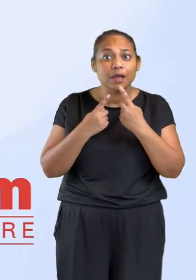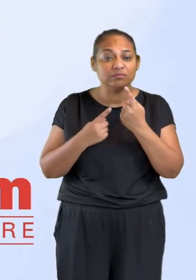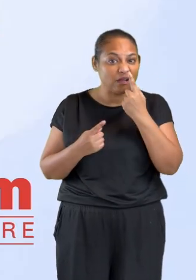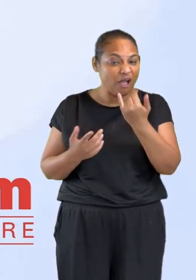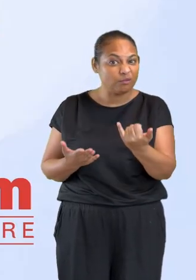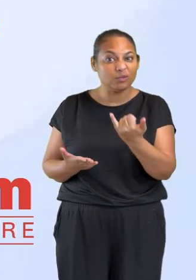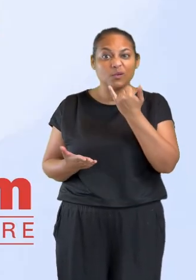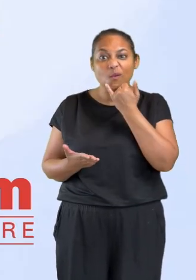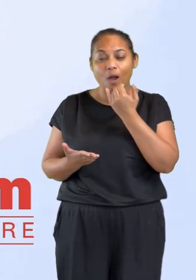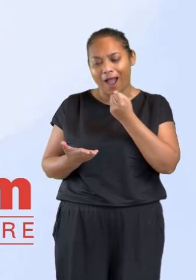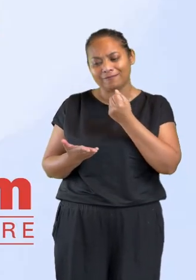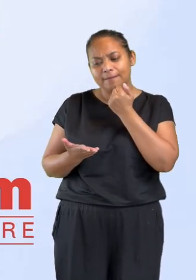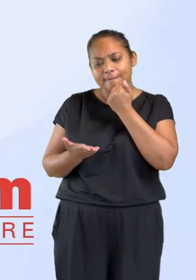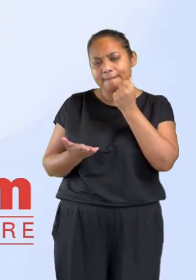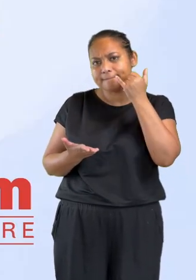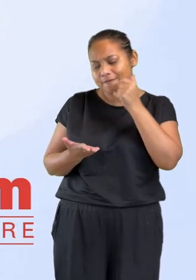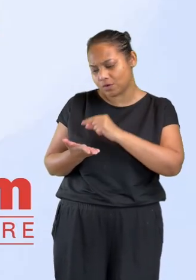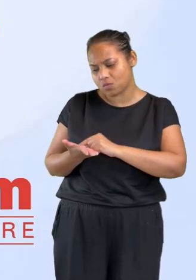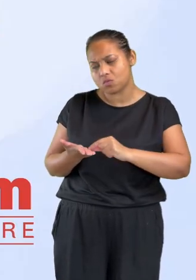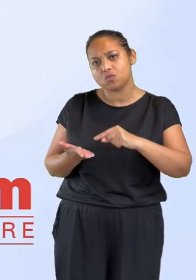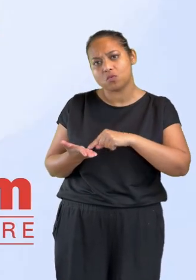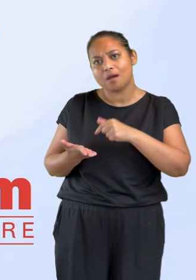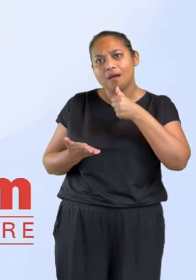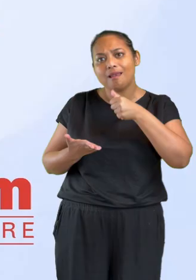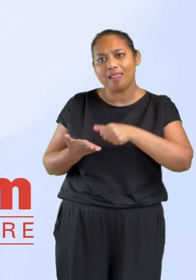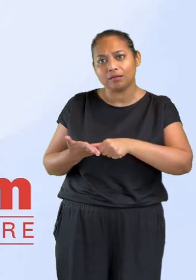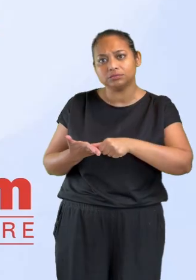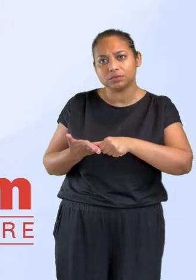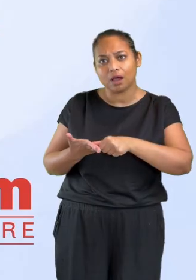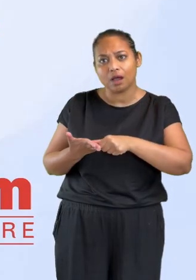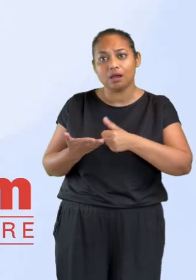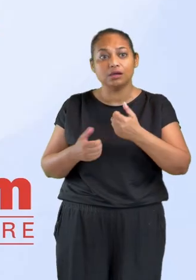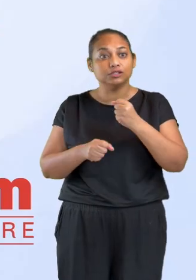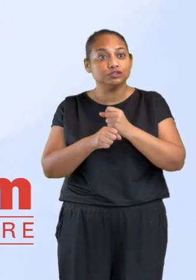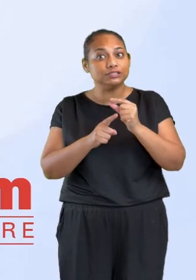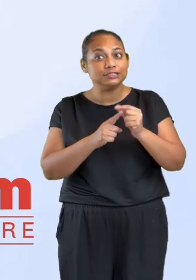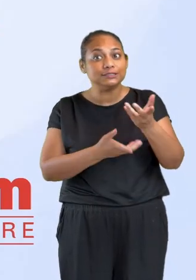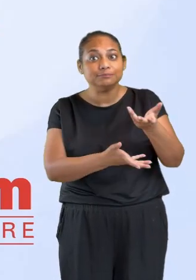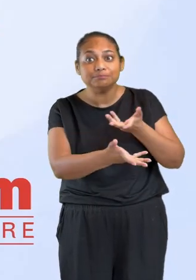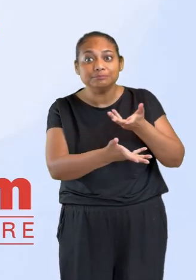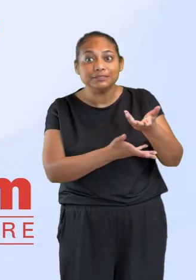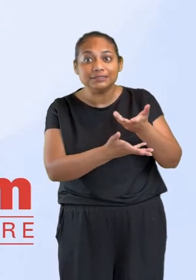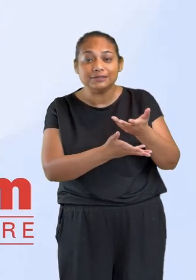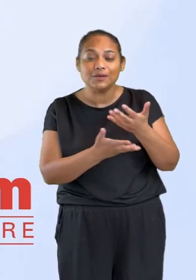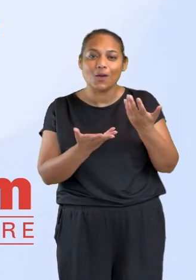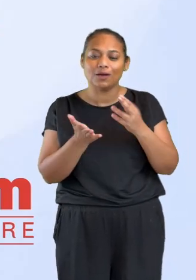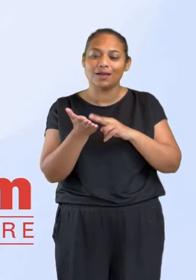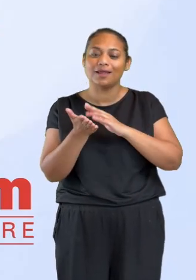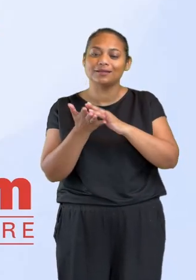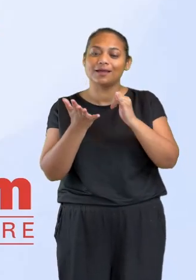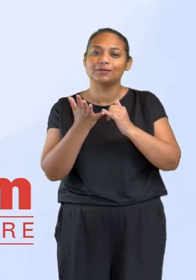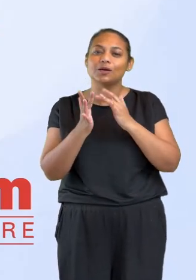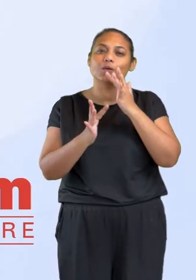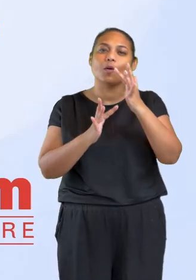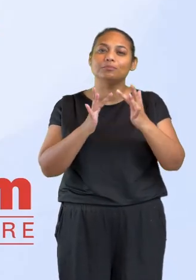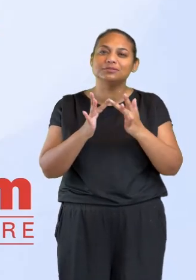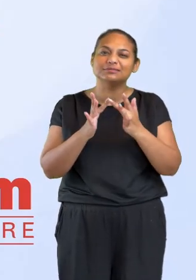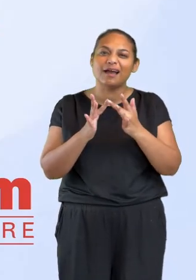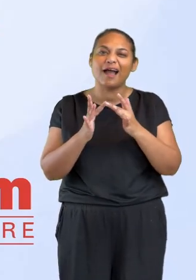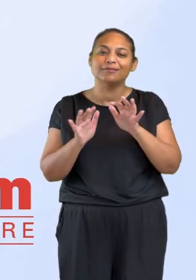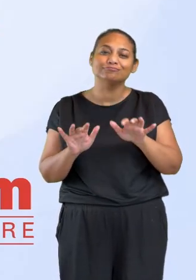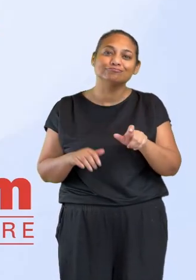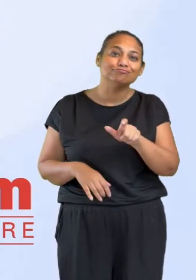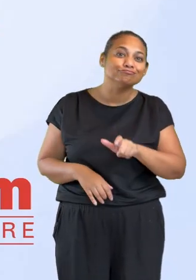invitation letter. You can also talk to your GP for more information or visit the NHS website.